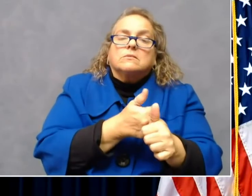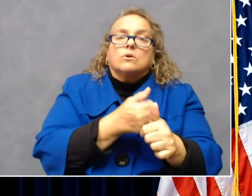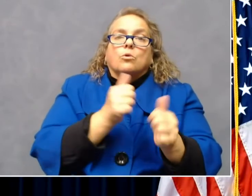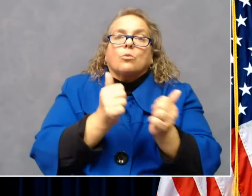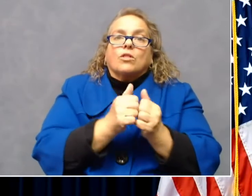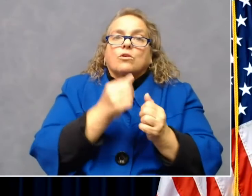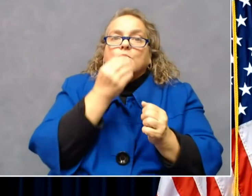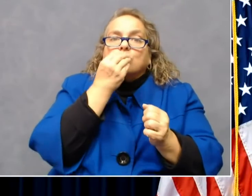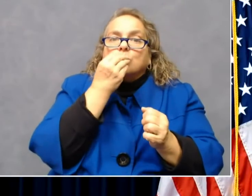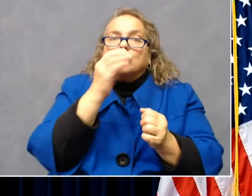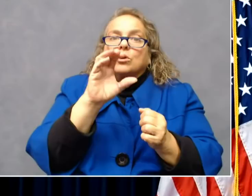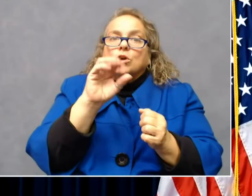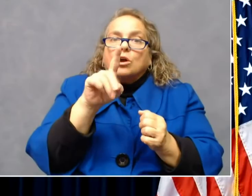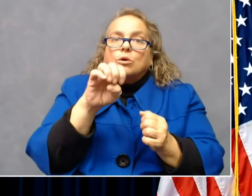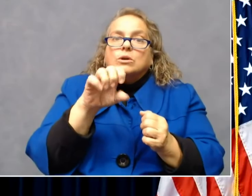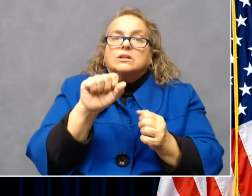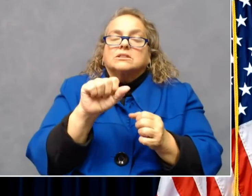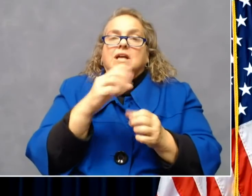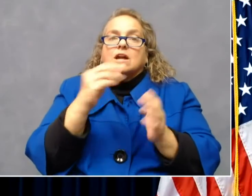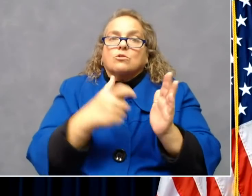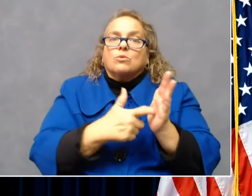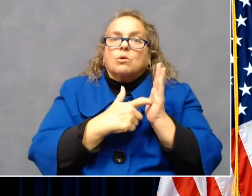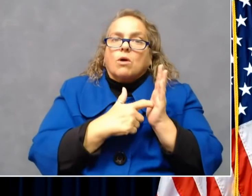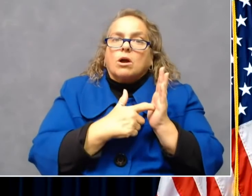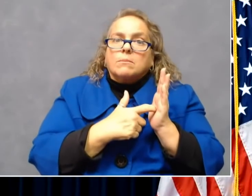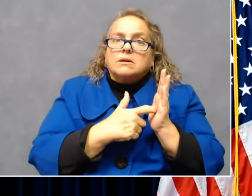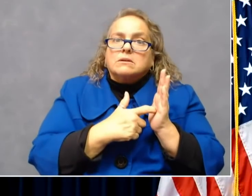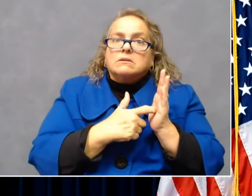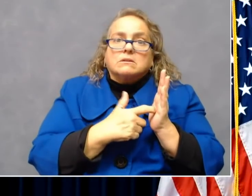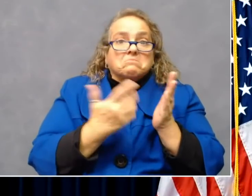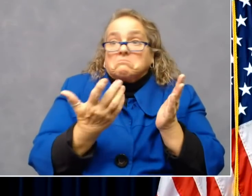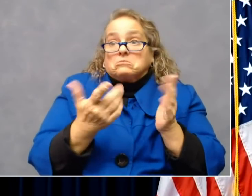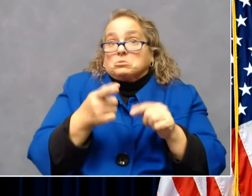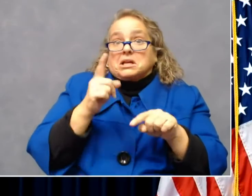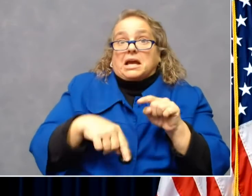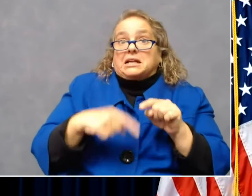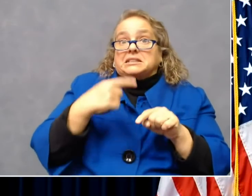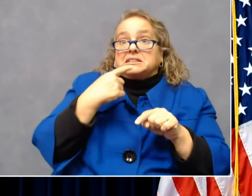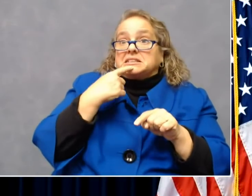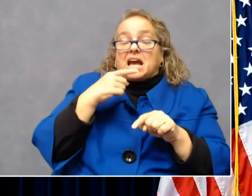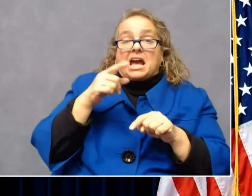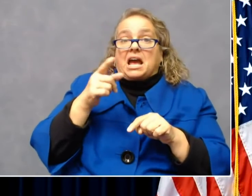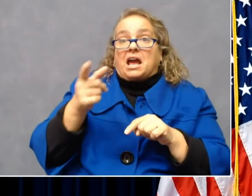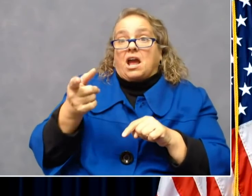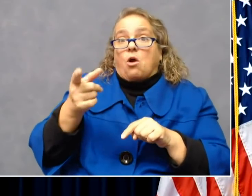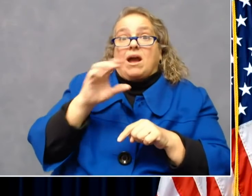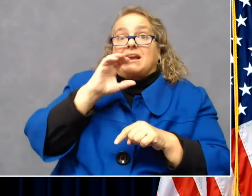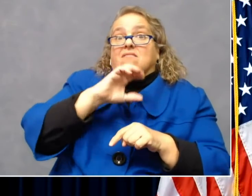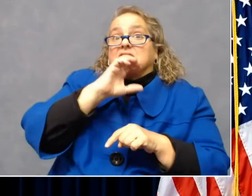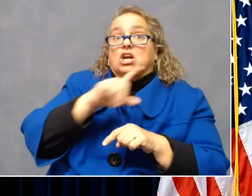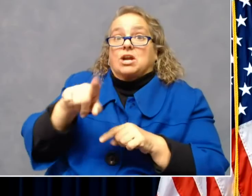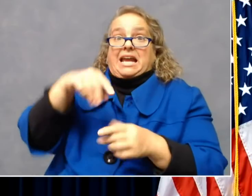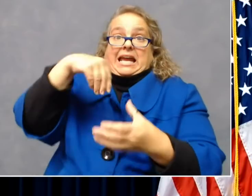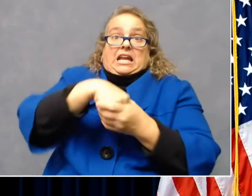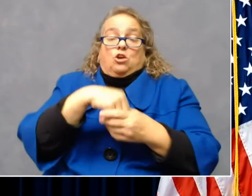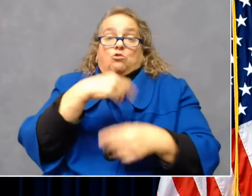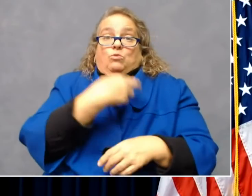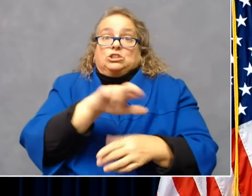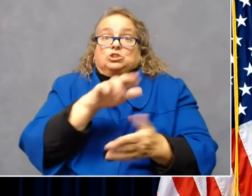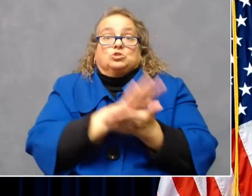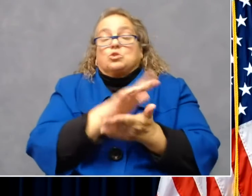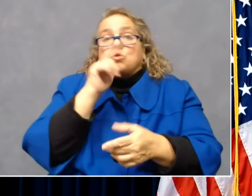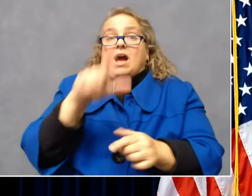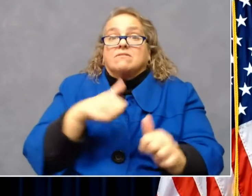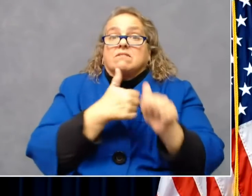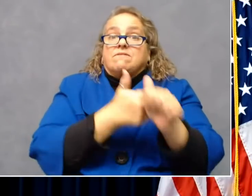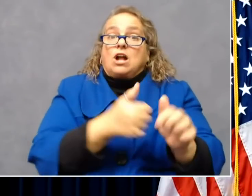codes and requirements that are out there. In other words, you can't say that's an expression and therefore we don't have to follow those. Your